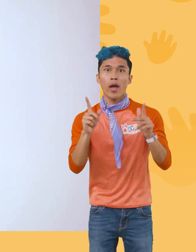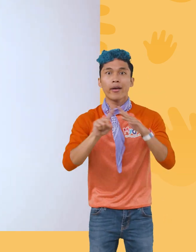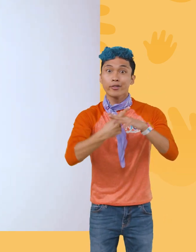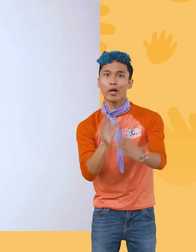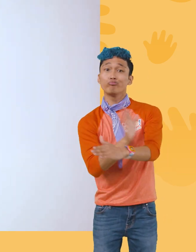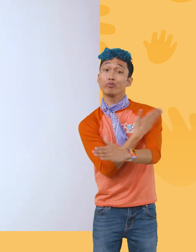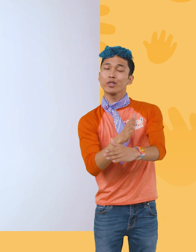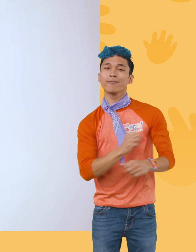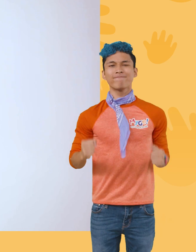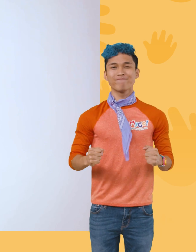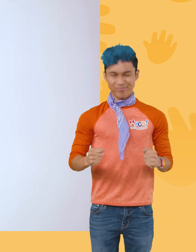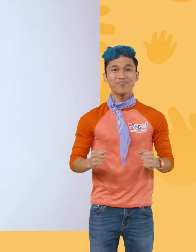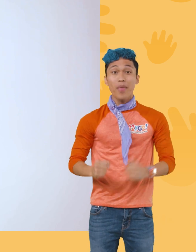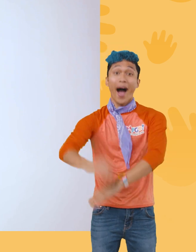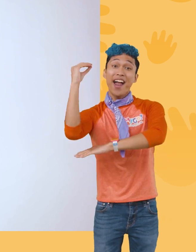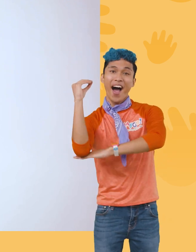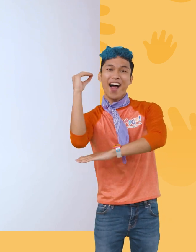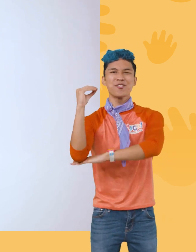Okay, hit that music!